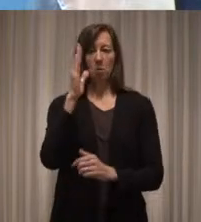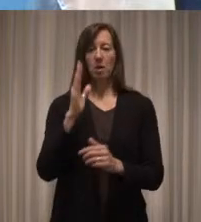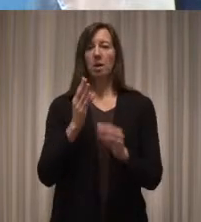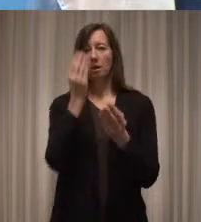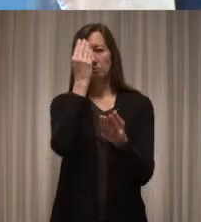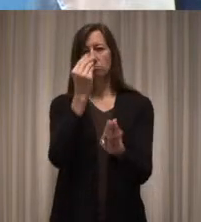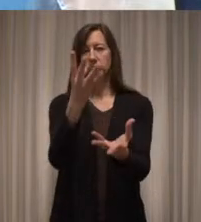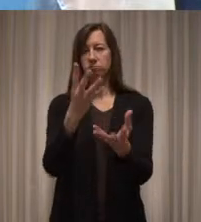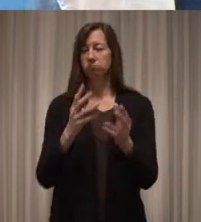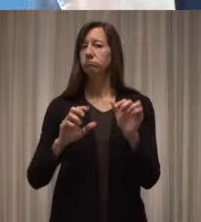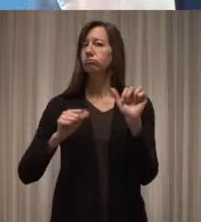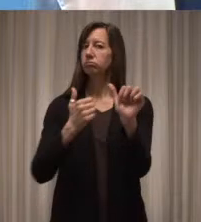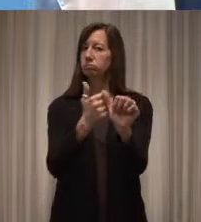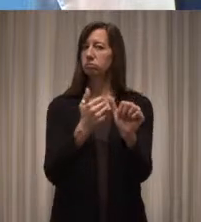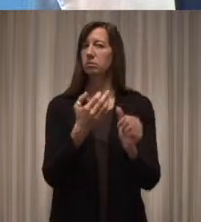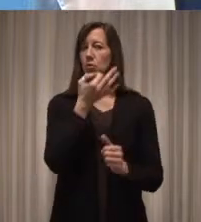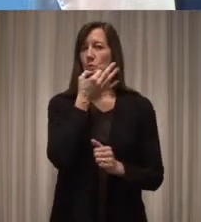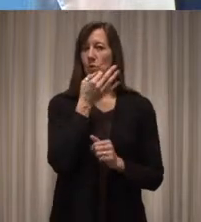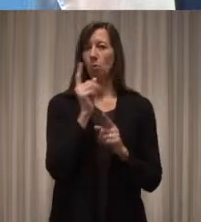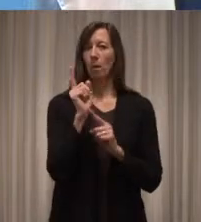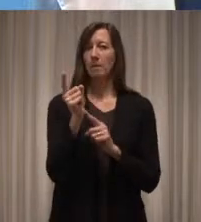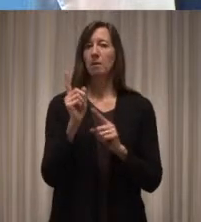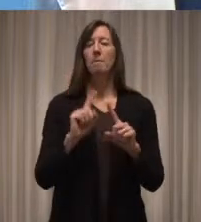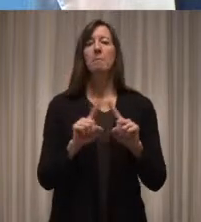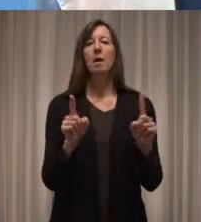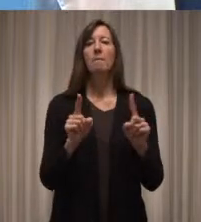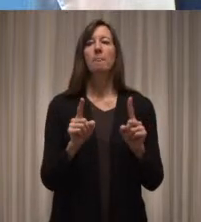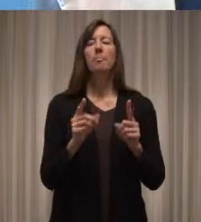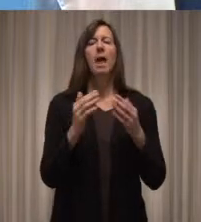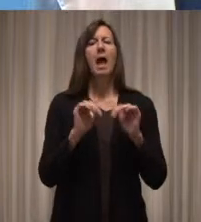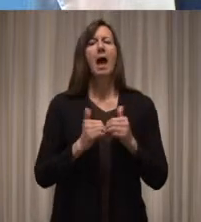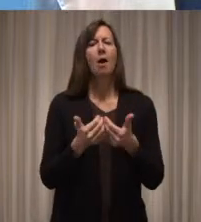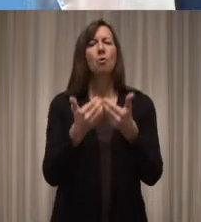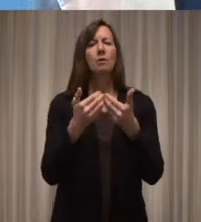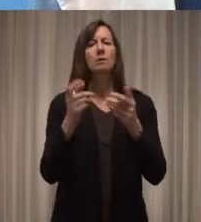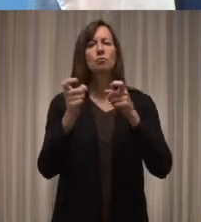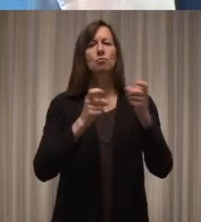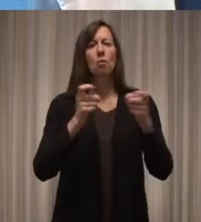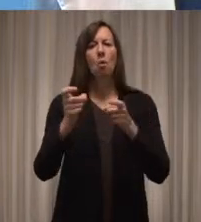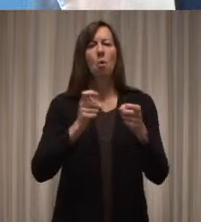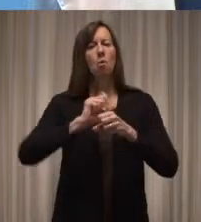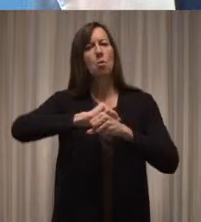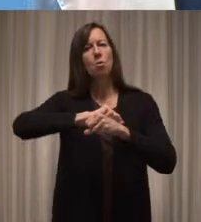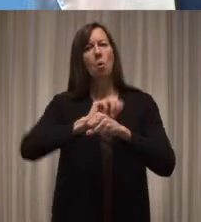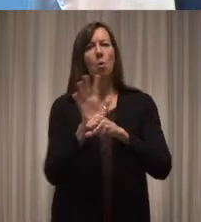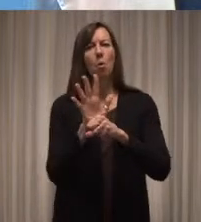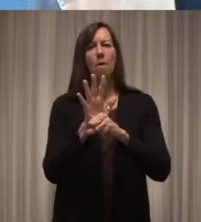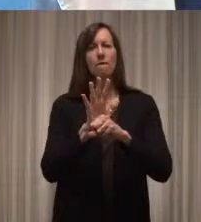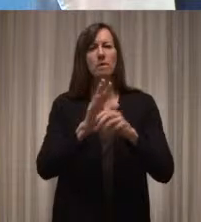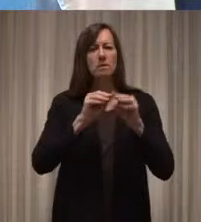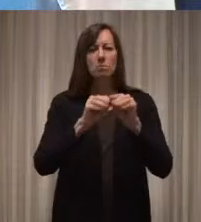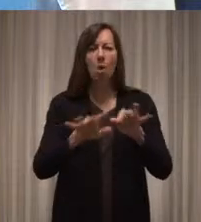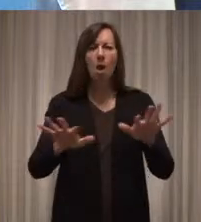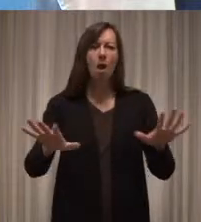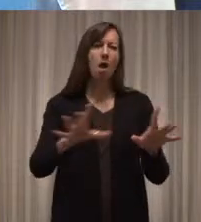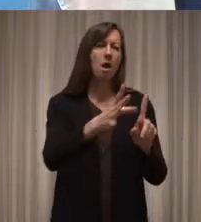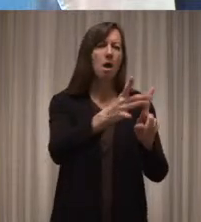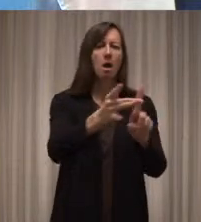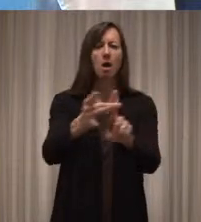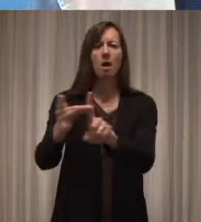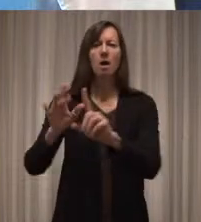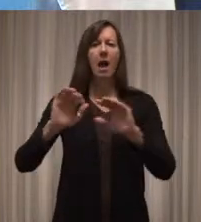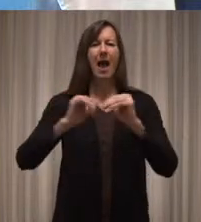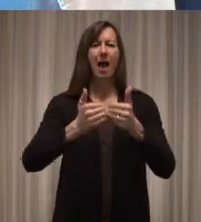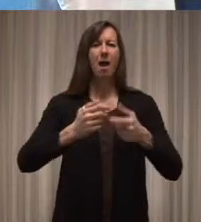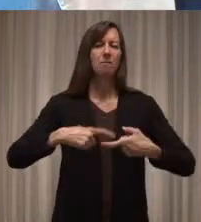the most impactful tool that each of us have to control COVID and keep ourselves healthy until we get more vaccine supply